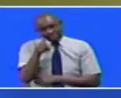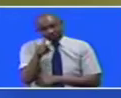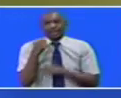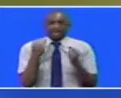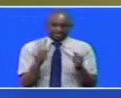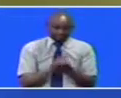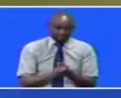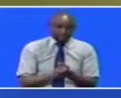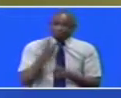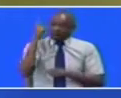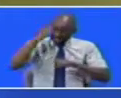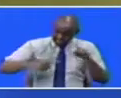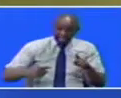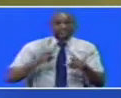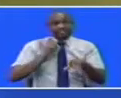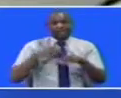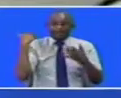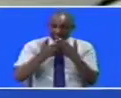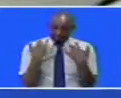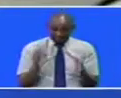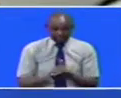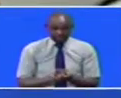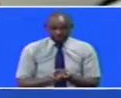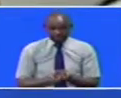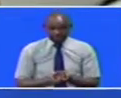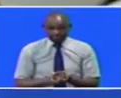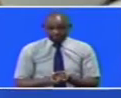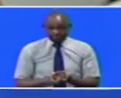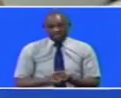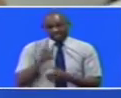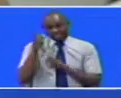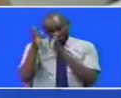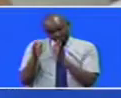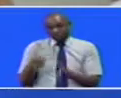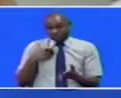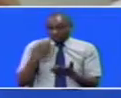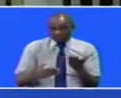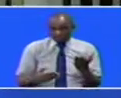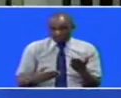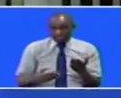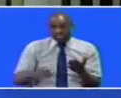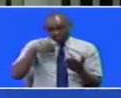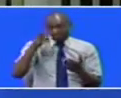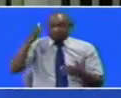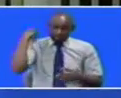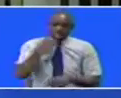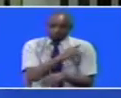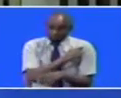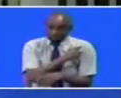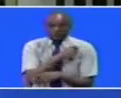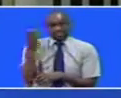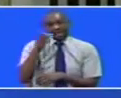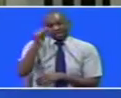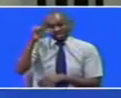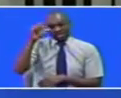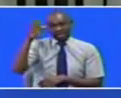end, just 1 year after their arrival. Fahed doesn't have a job in Canada. He used to be a doctor in Aleppo, but